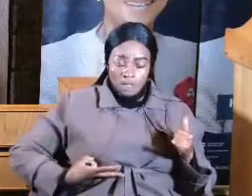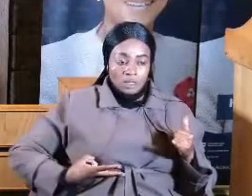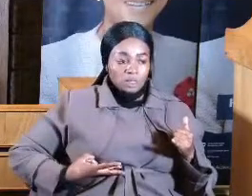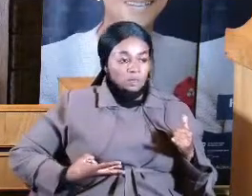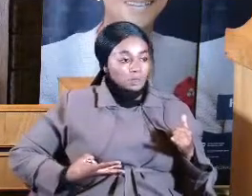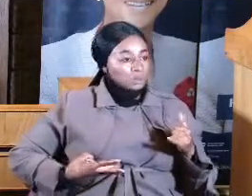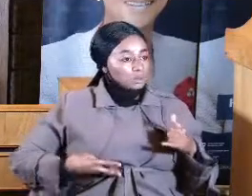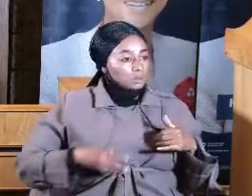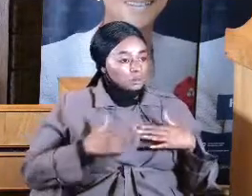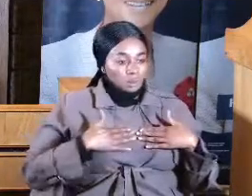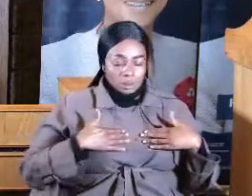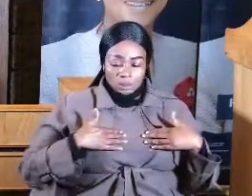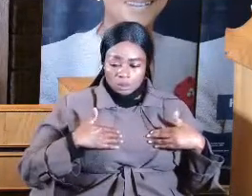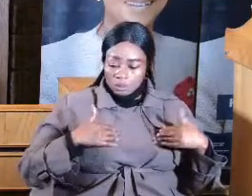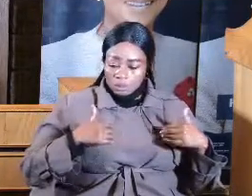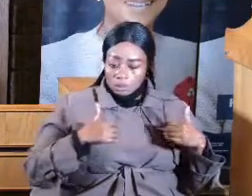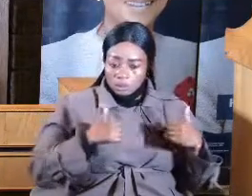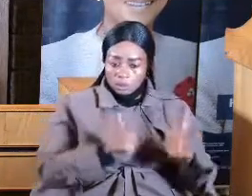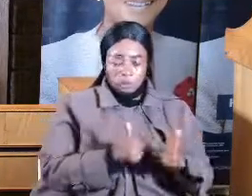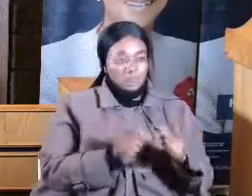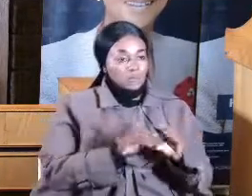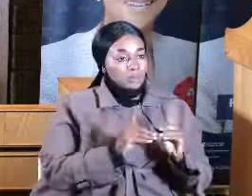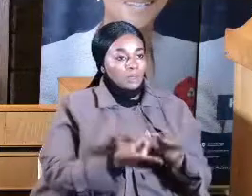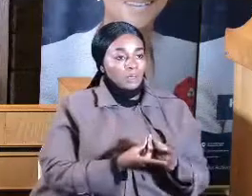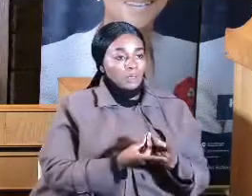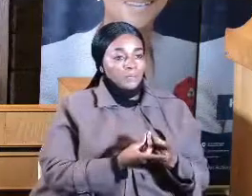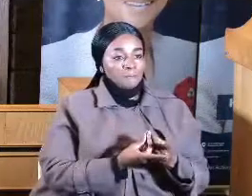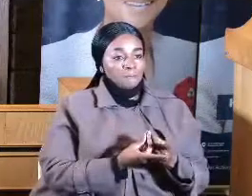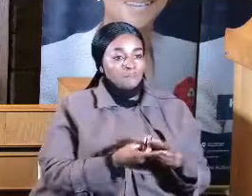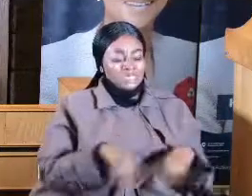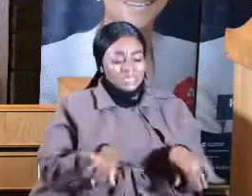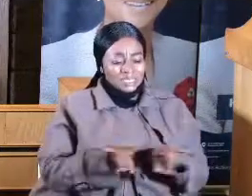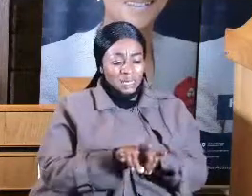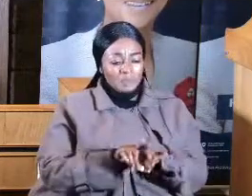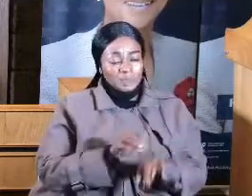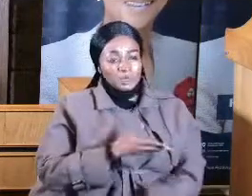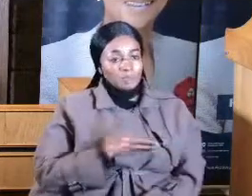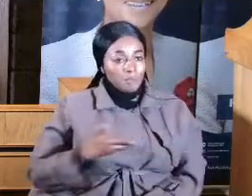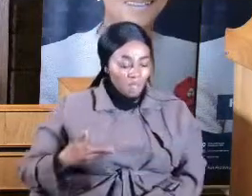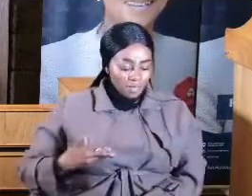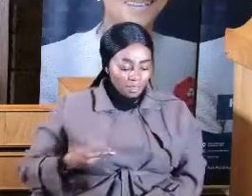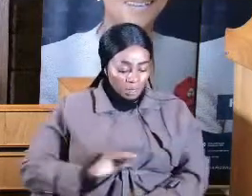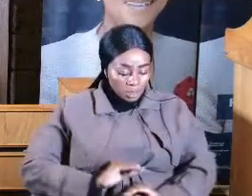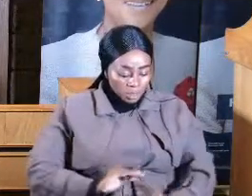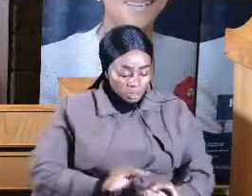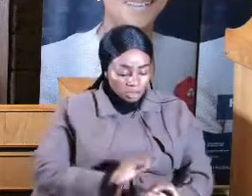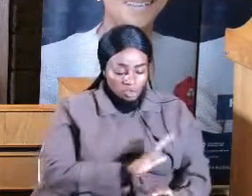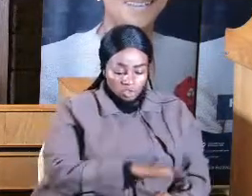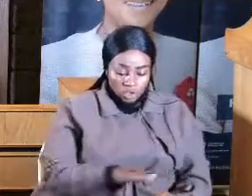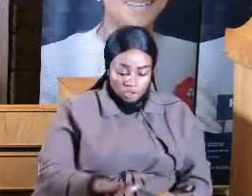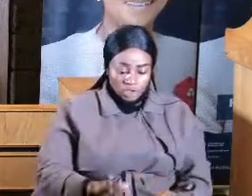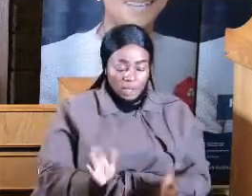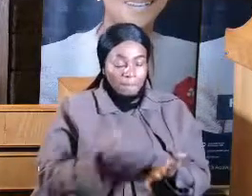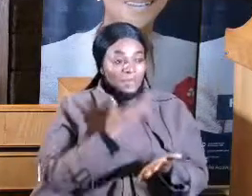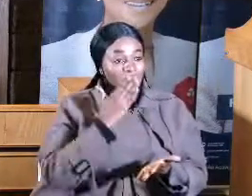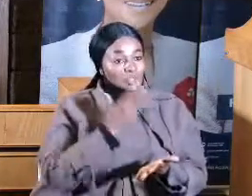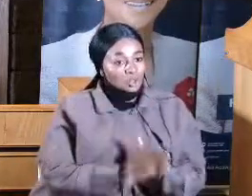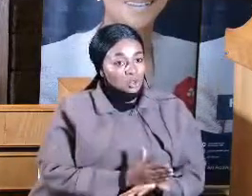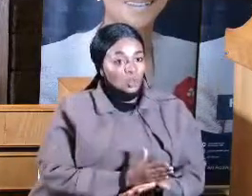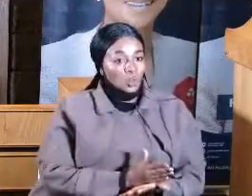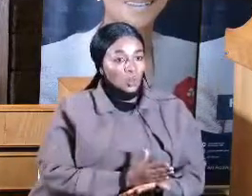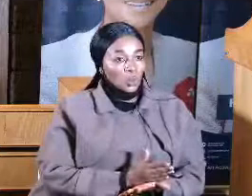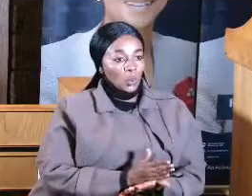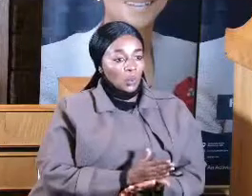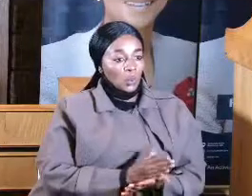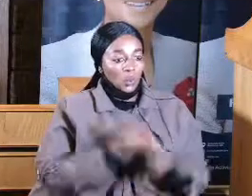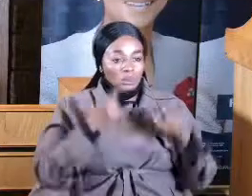there leading the way. And as mothers, they're always teaching their children and making sure that put